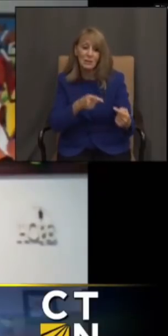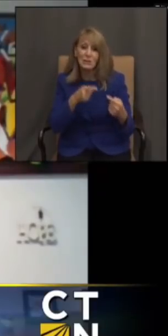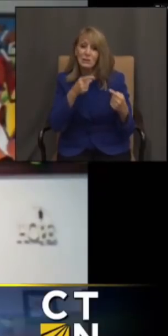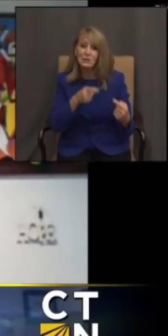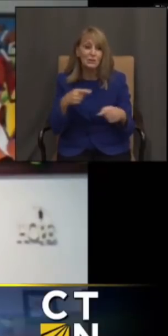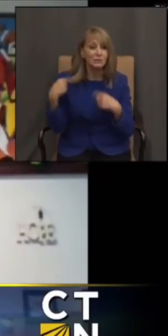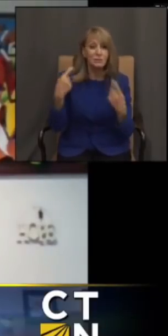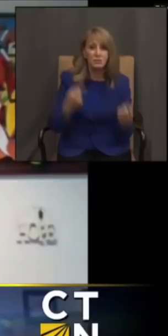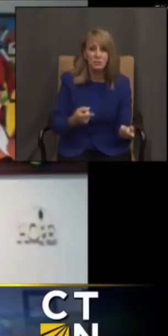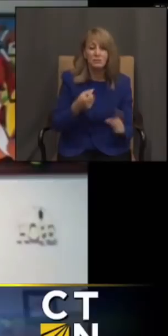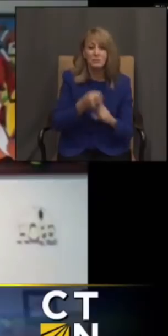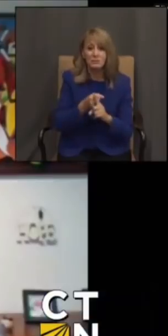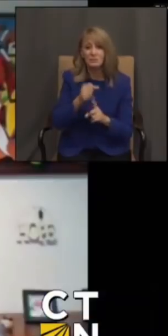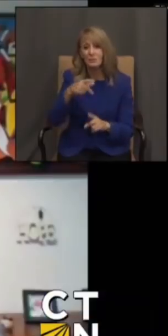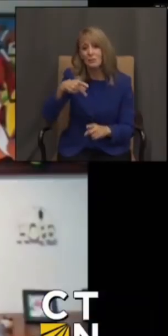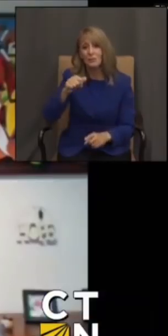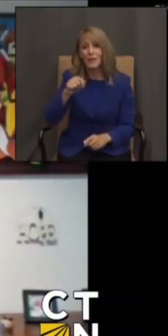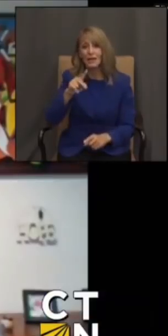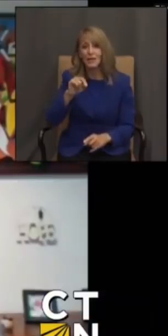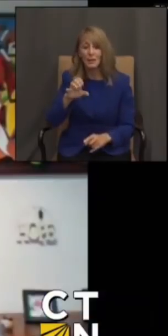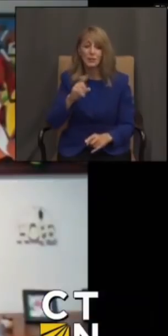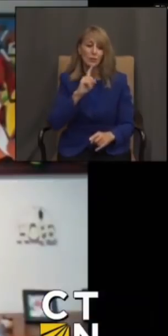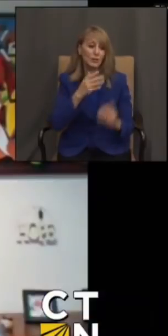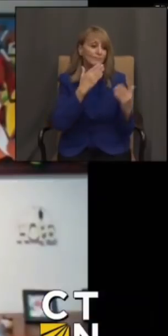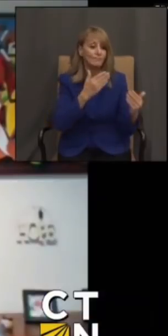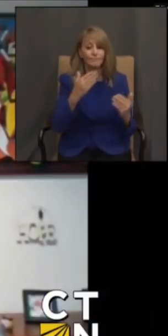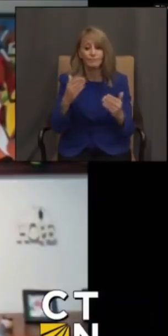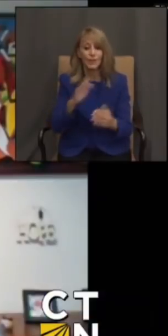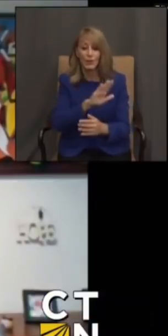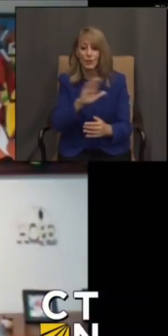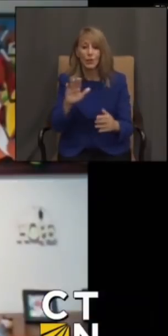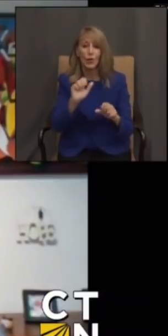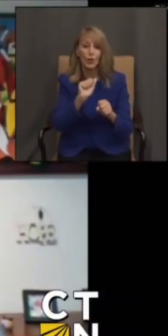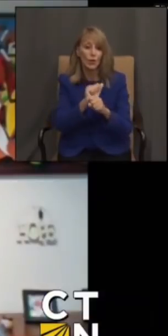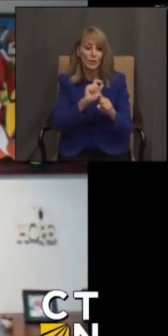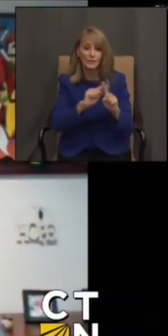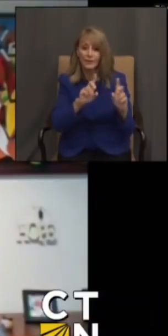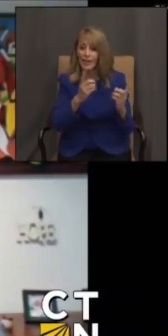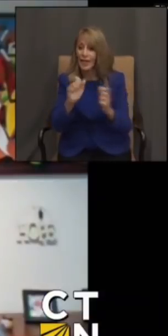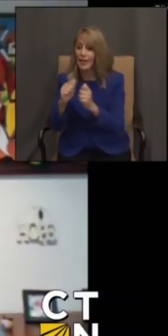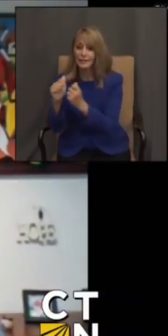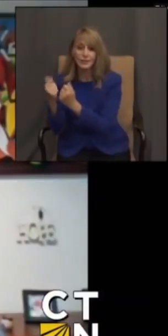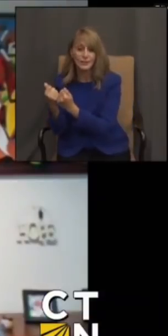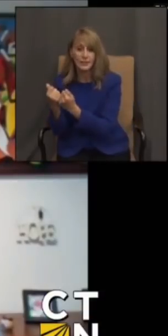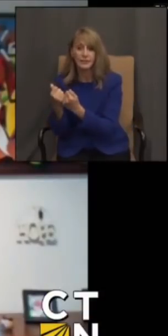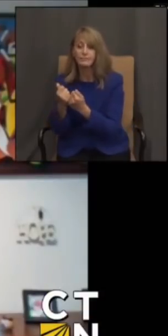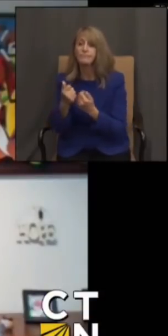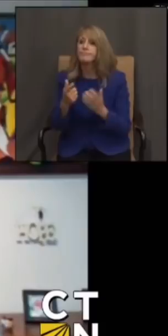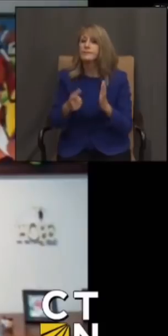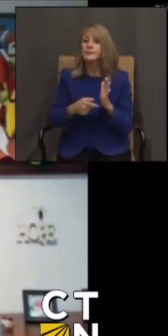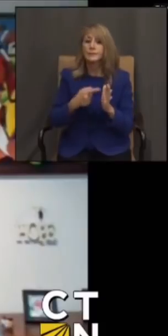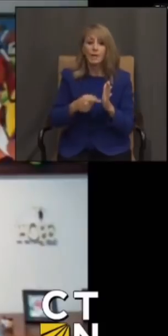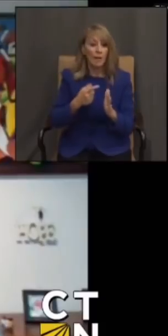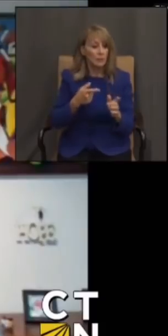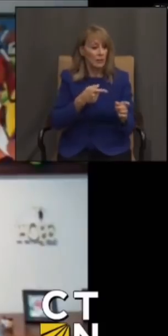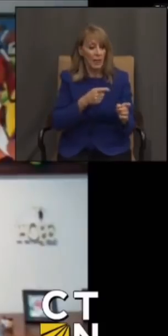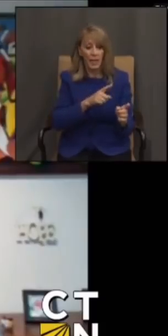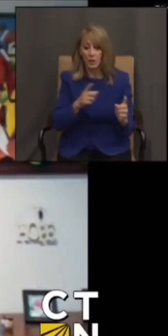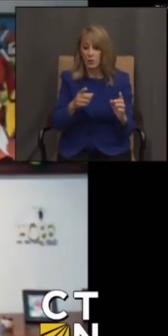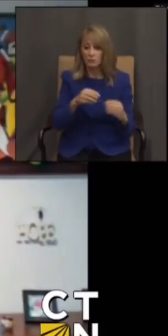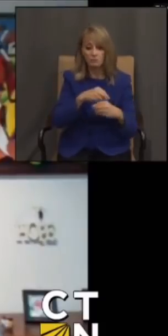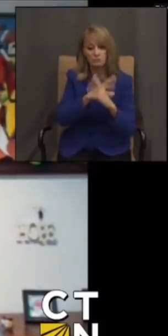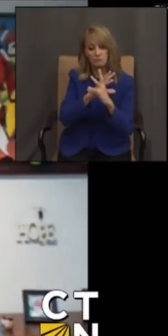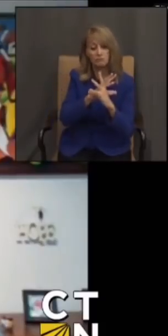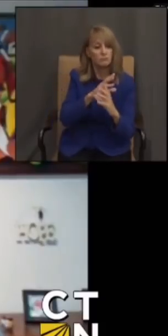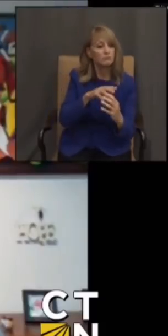pandemic. So really want to give them a shout out for the work that they've done. Whether it's connecting with some of our young adults through